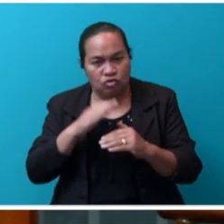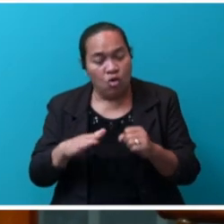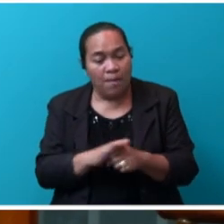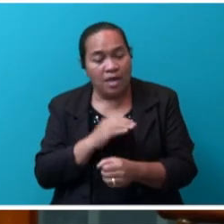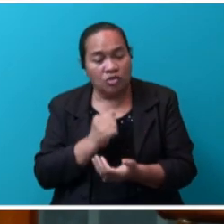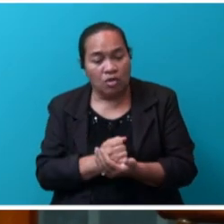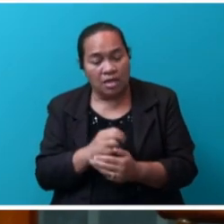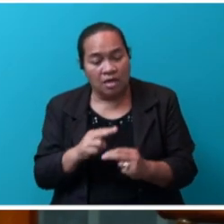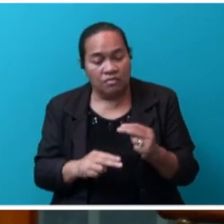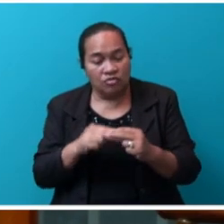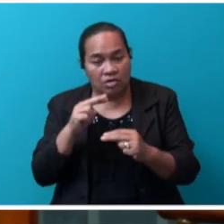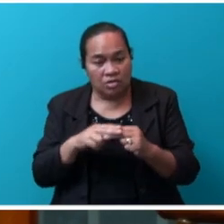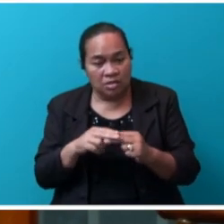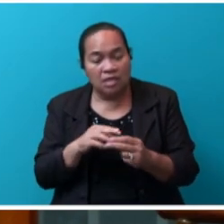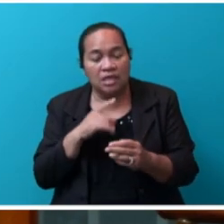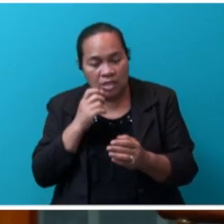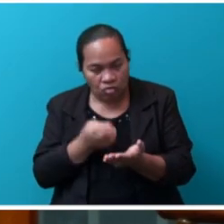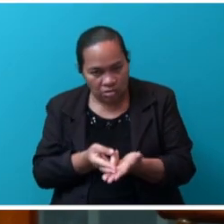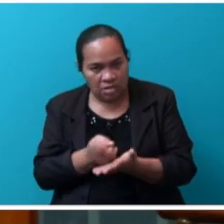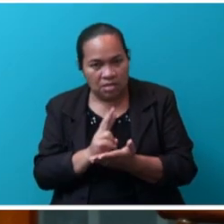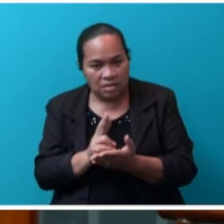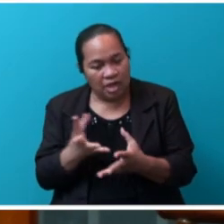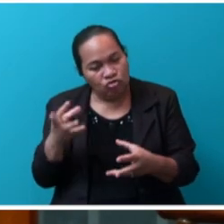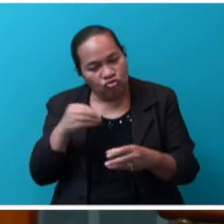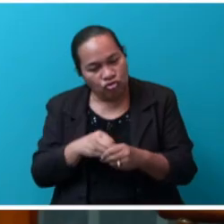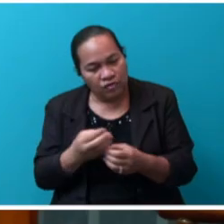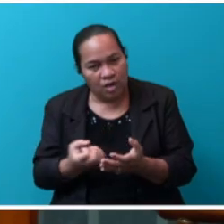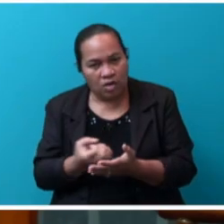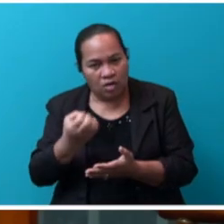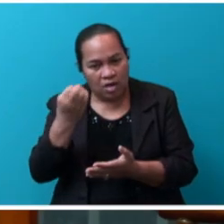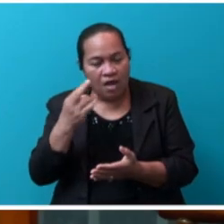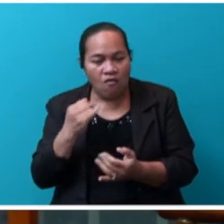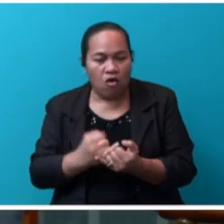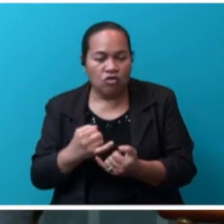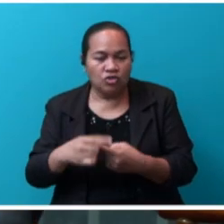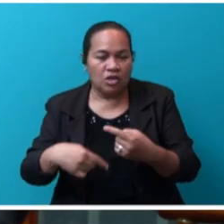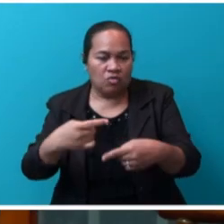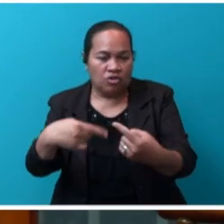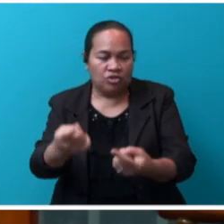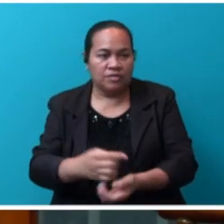infrastructure support a resilient and inclusive economy for generations to come.